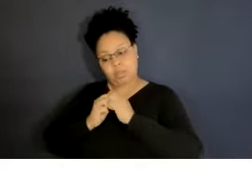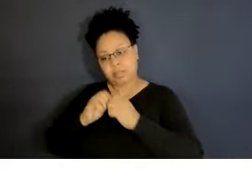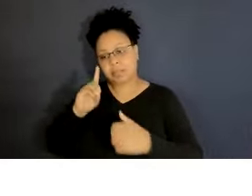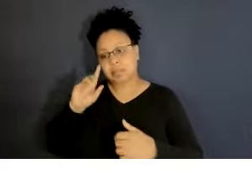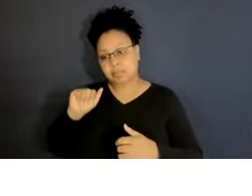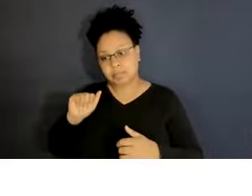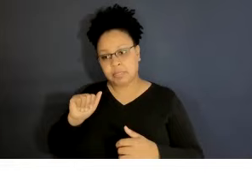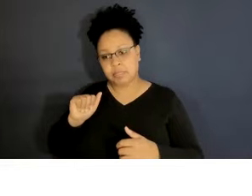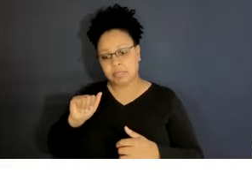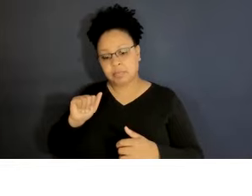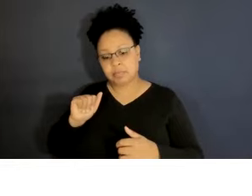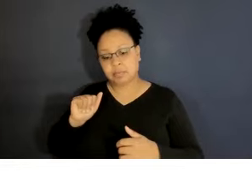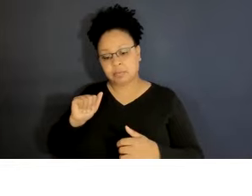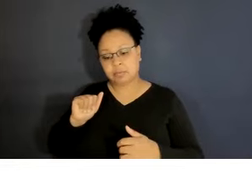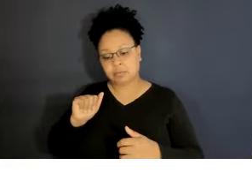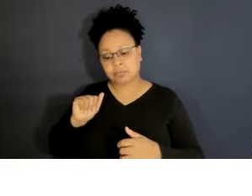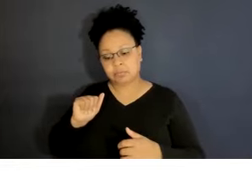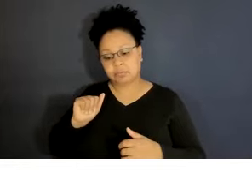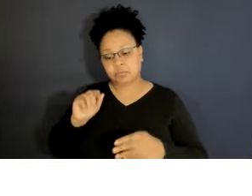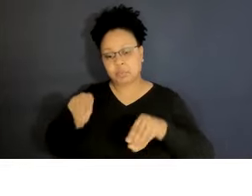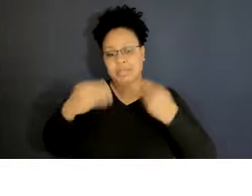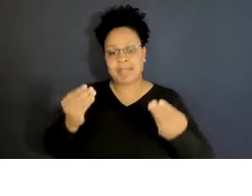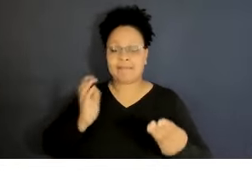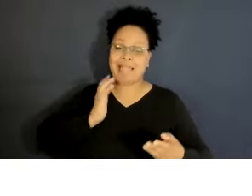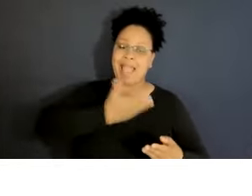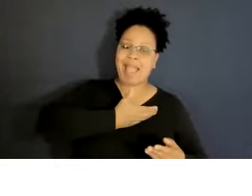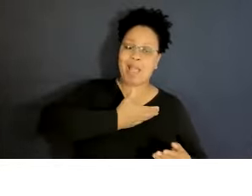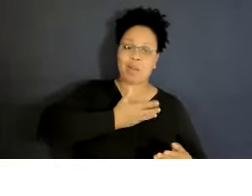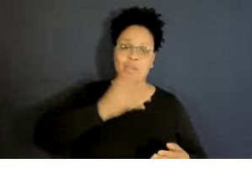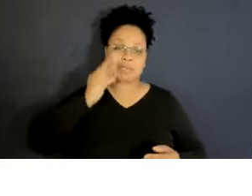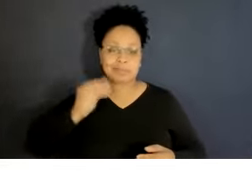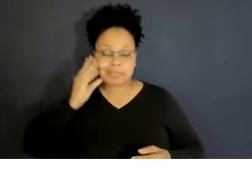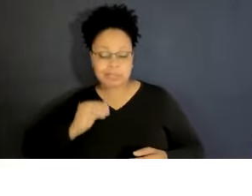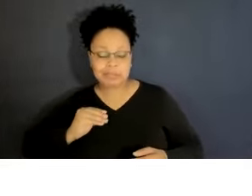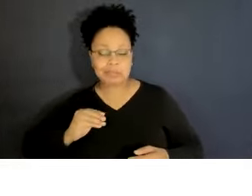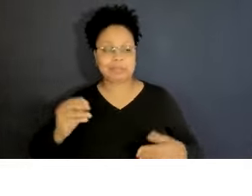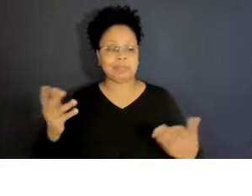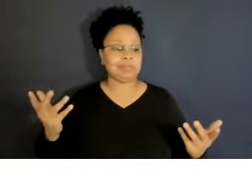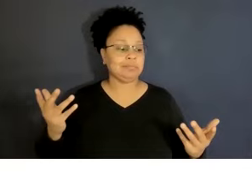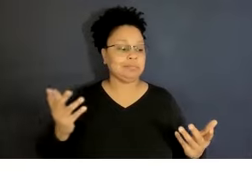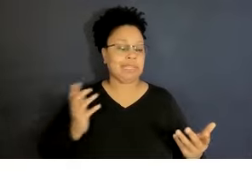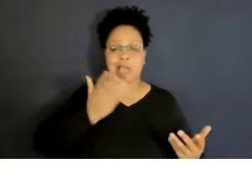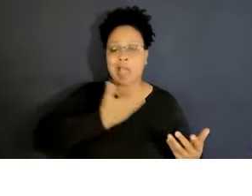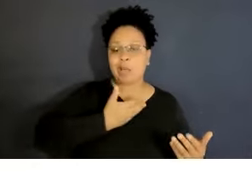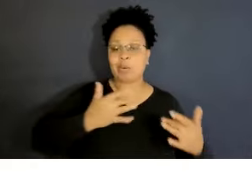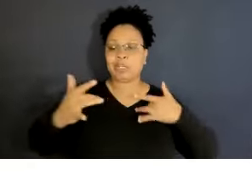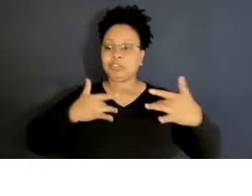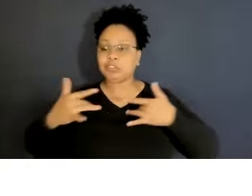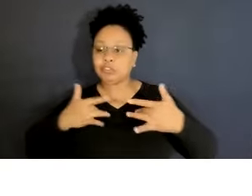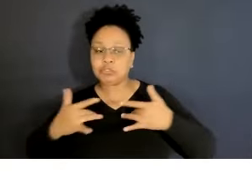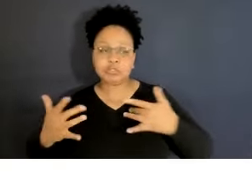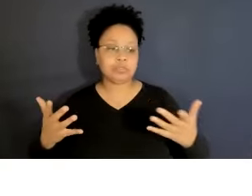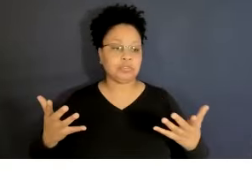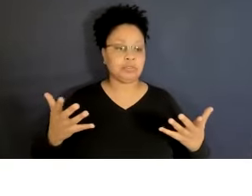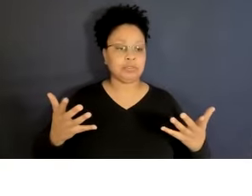disabilities to voice our experiences and our concerns. I